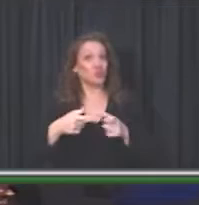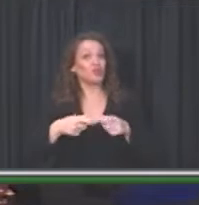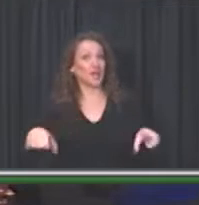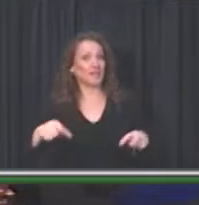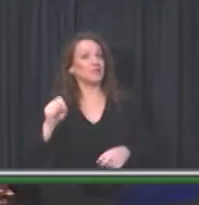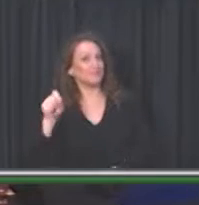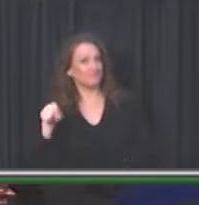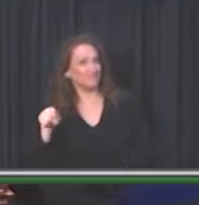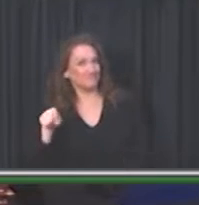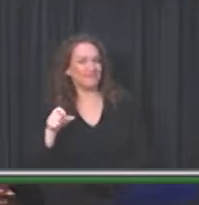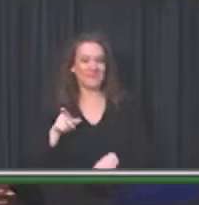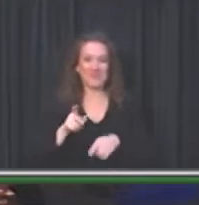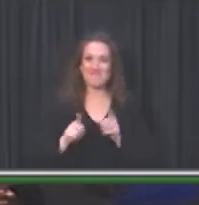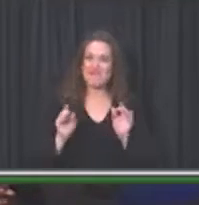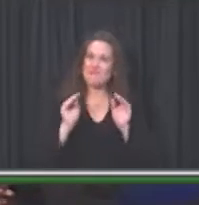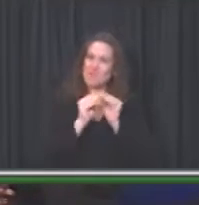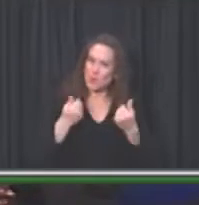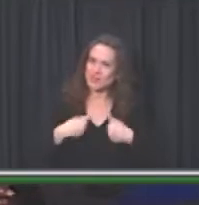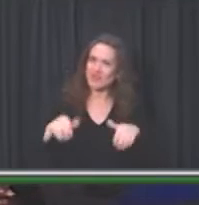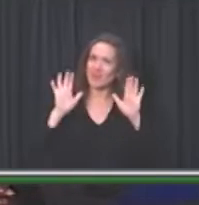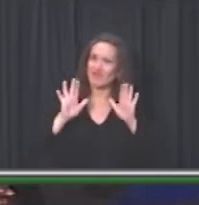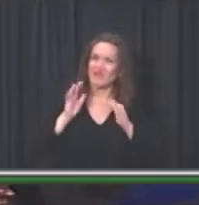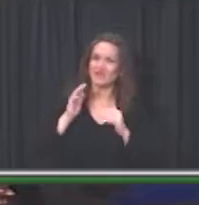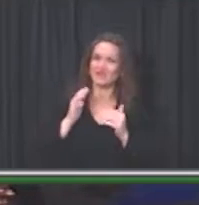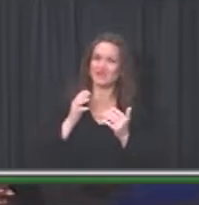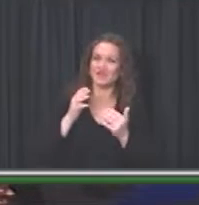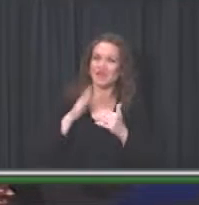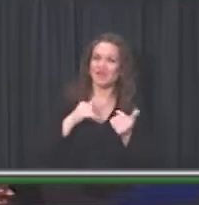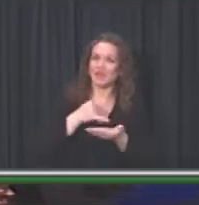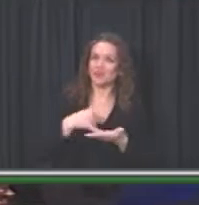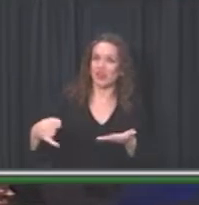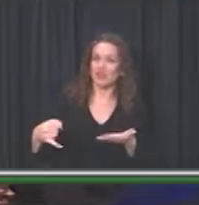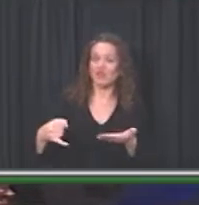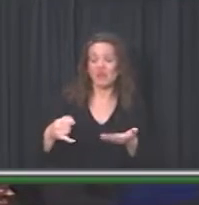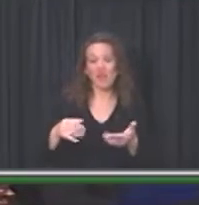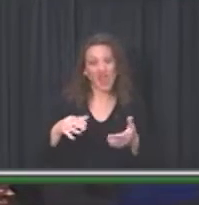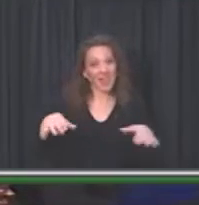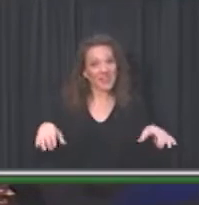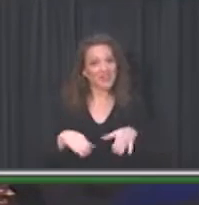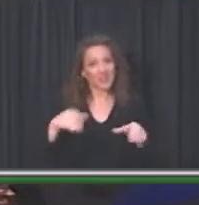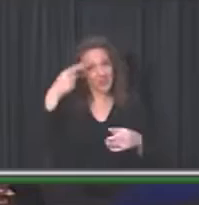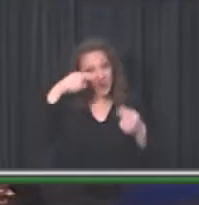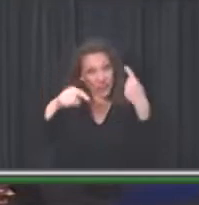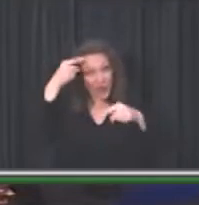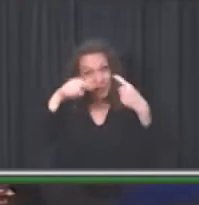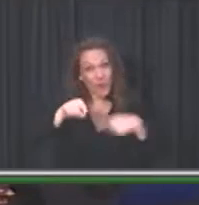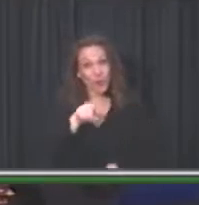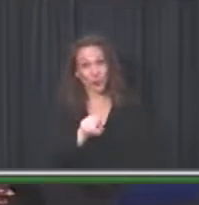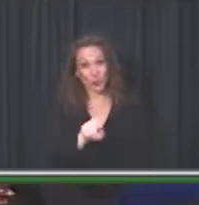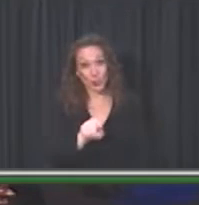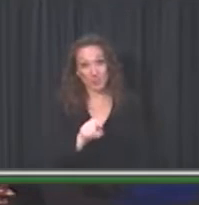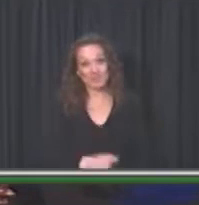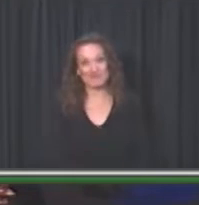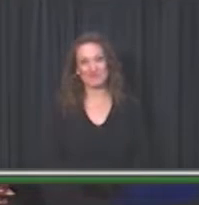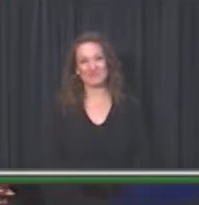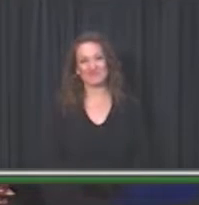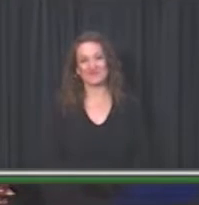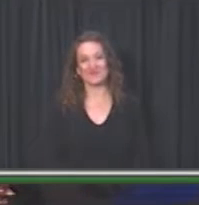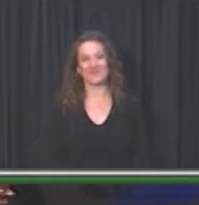but there were a lot more sacrifices, and they did it for you. So